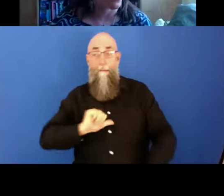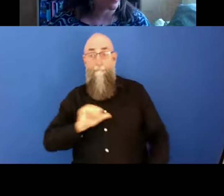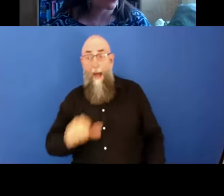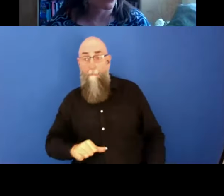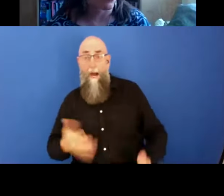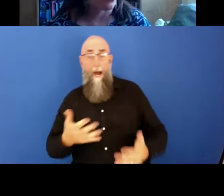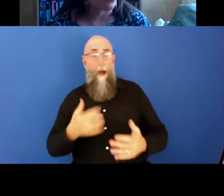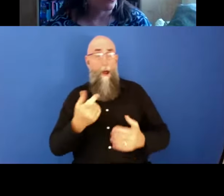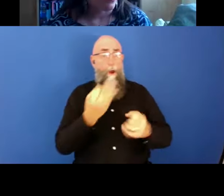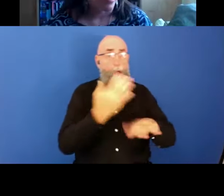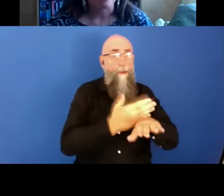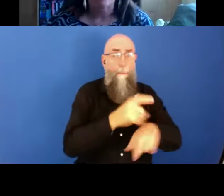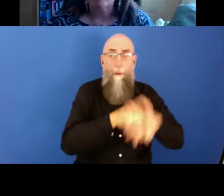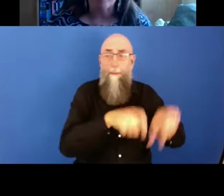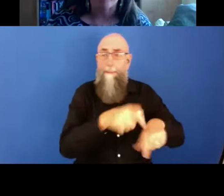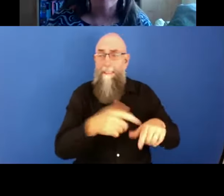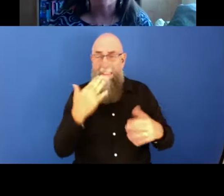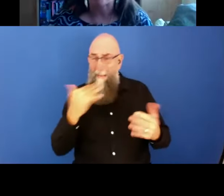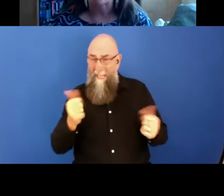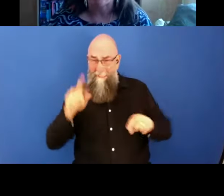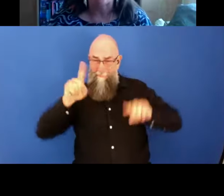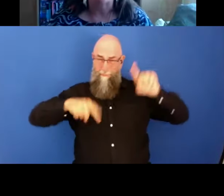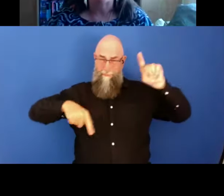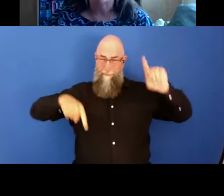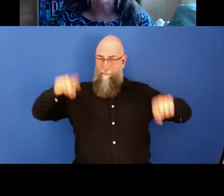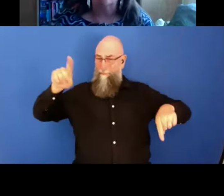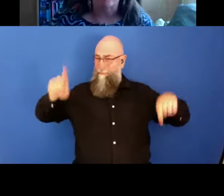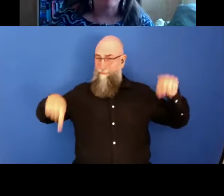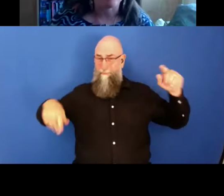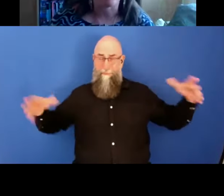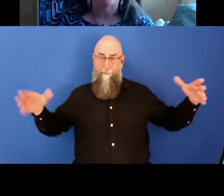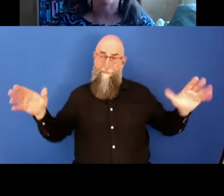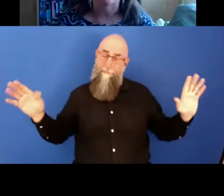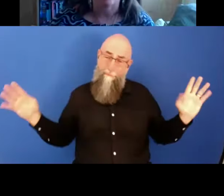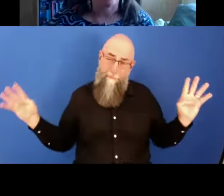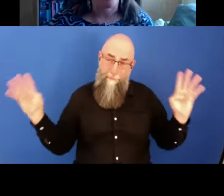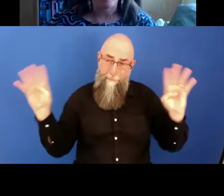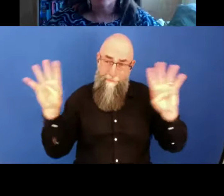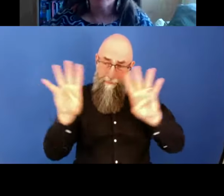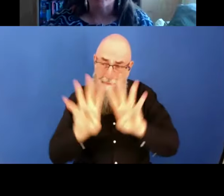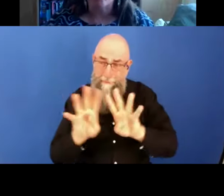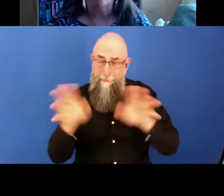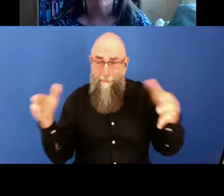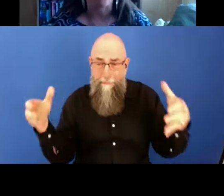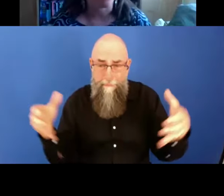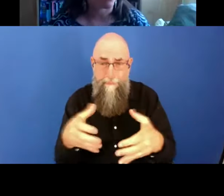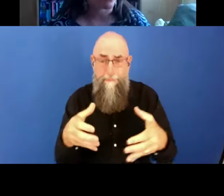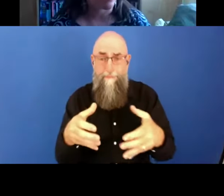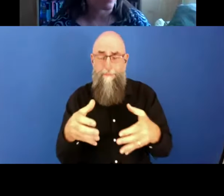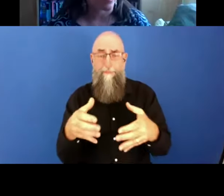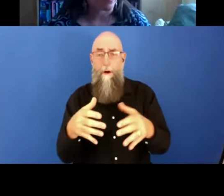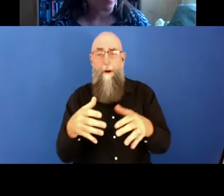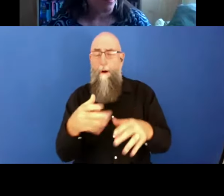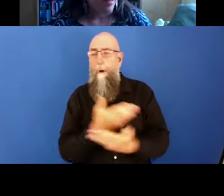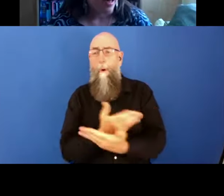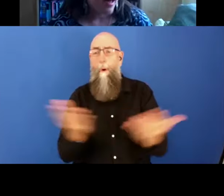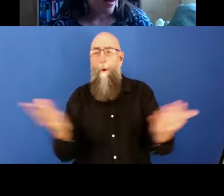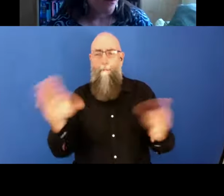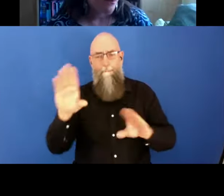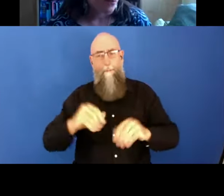people who had young families and big groups of teenagers coming together and they they would all come all come together